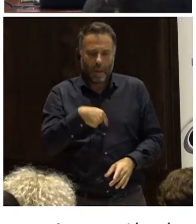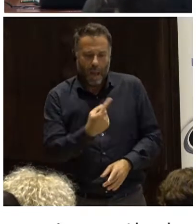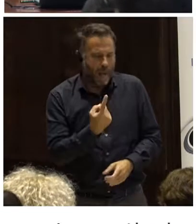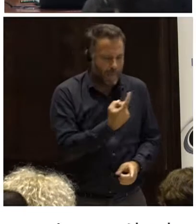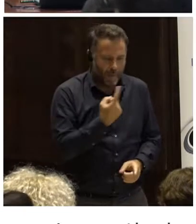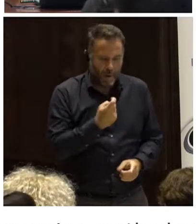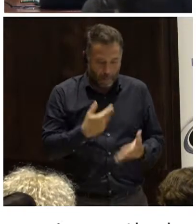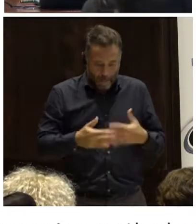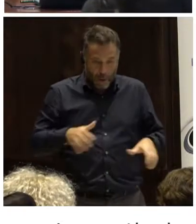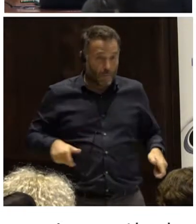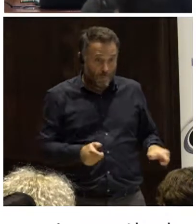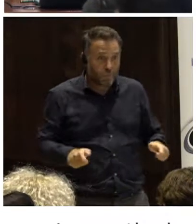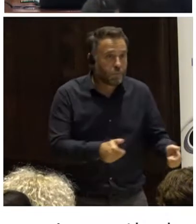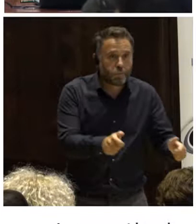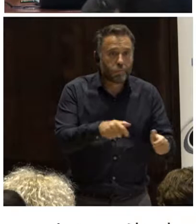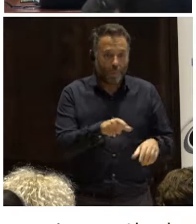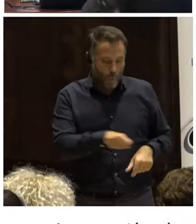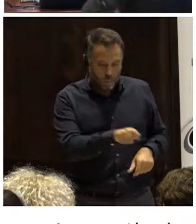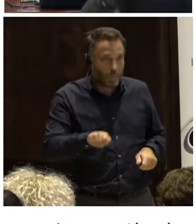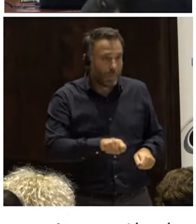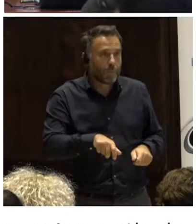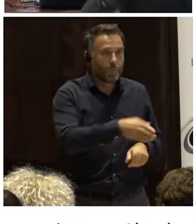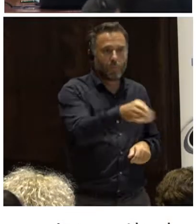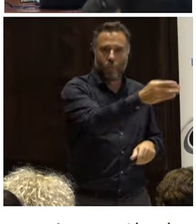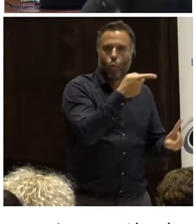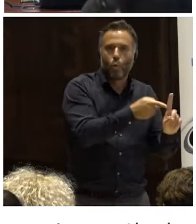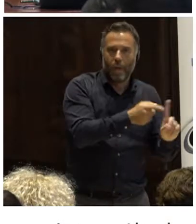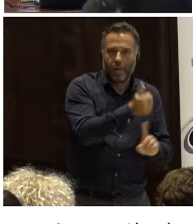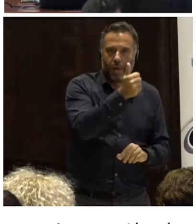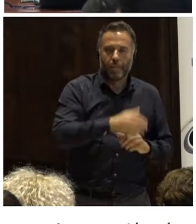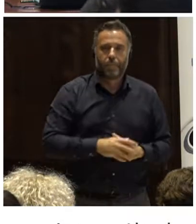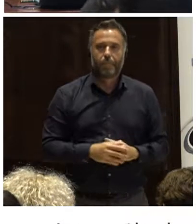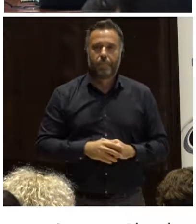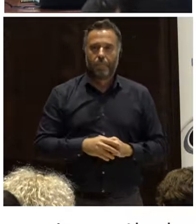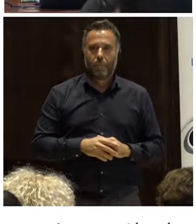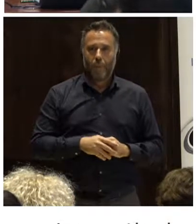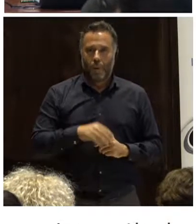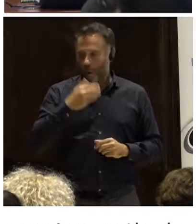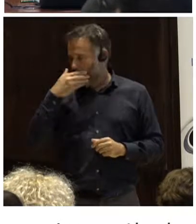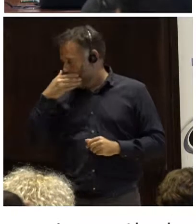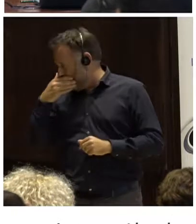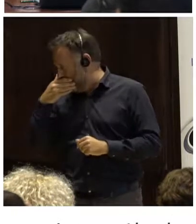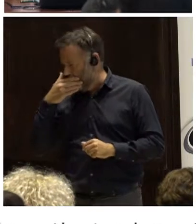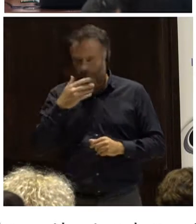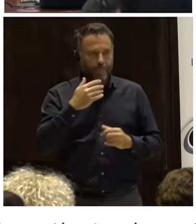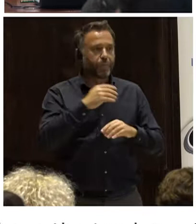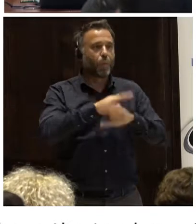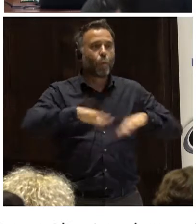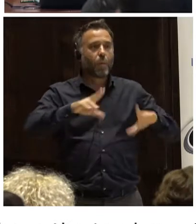the car. The last video, or before the last, is